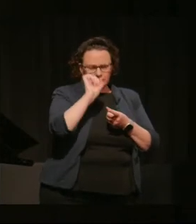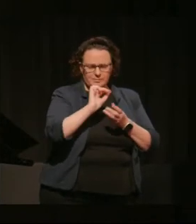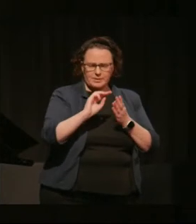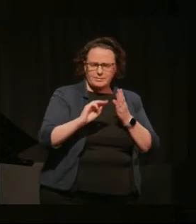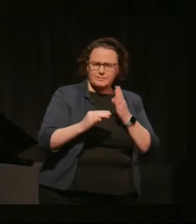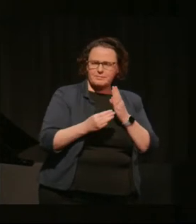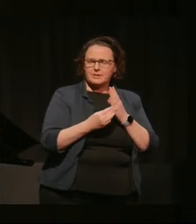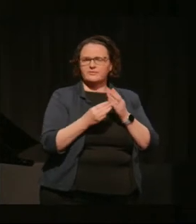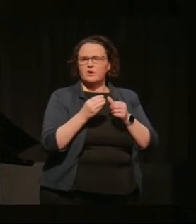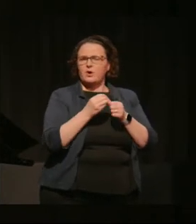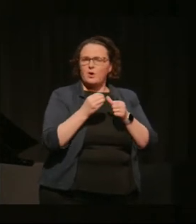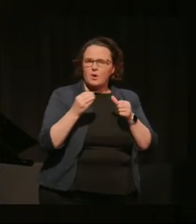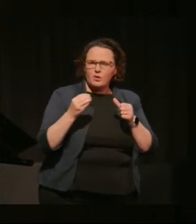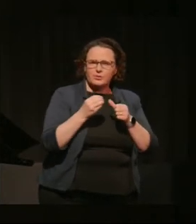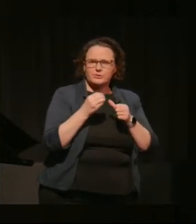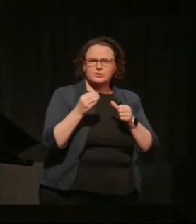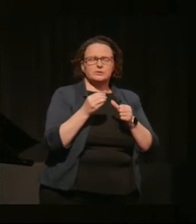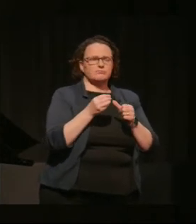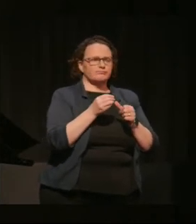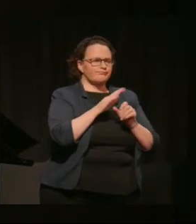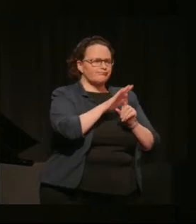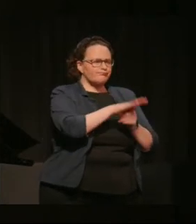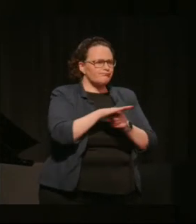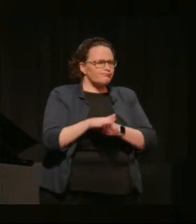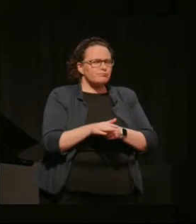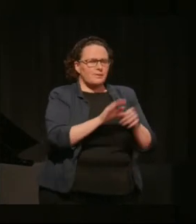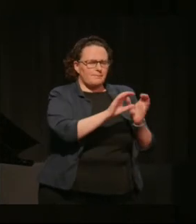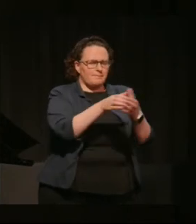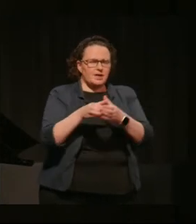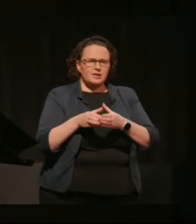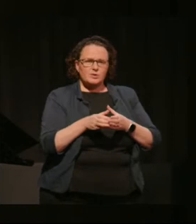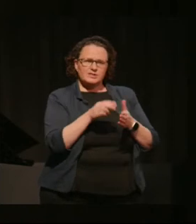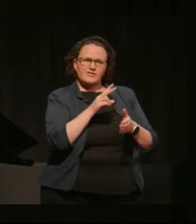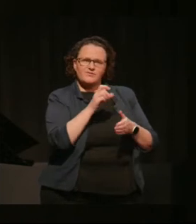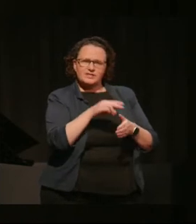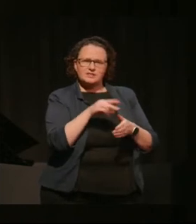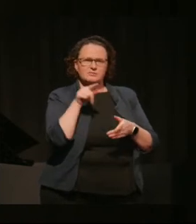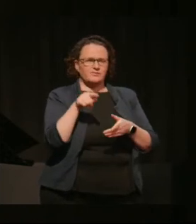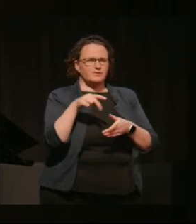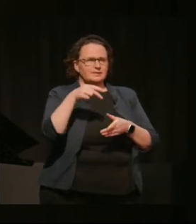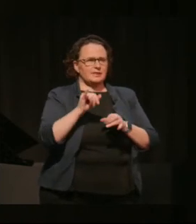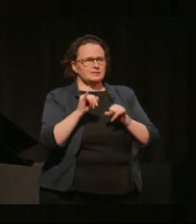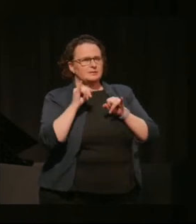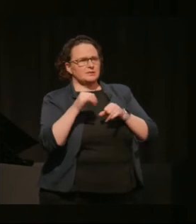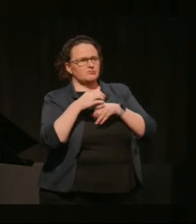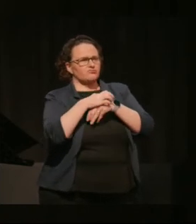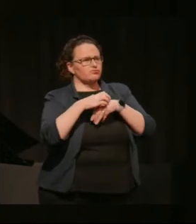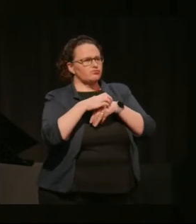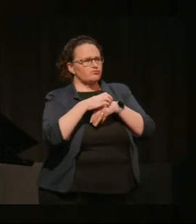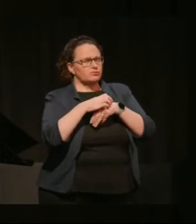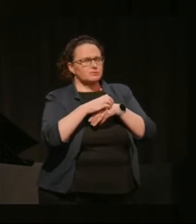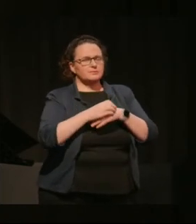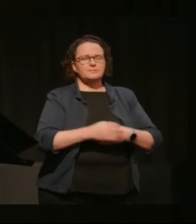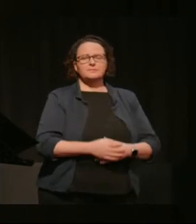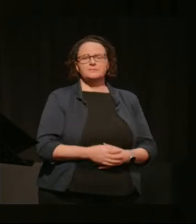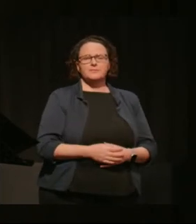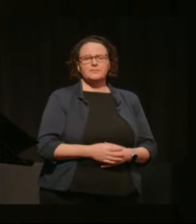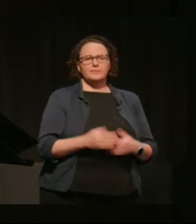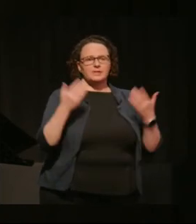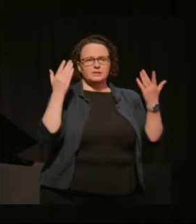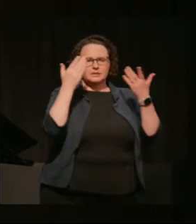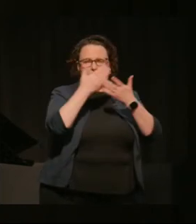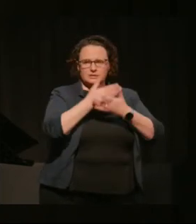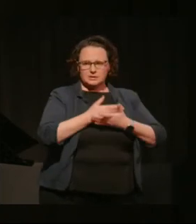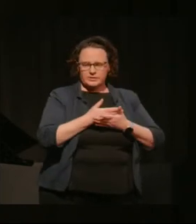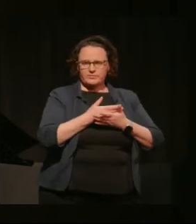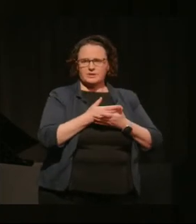of other persecuted minorities who were victims of Nazi atrocities. This evening's ceremony provides